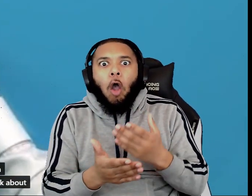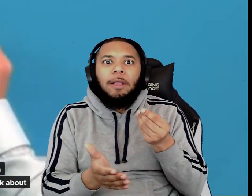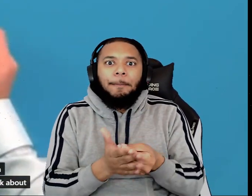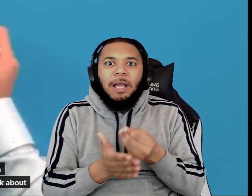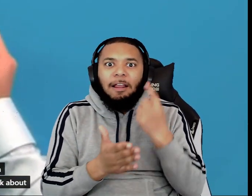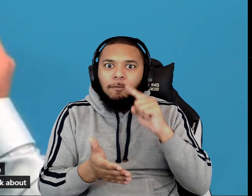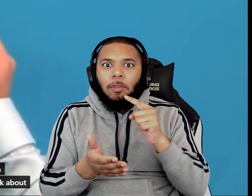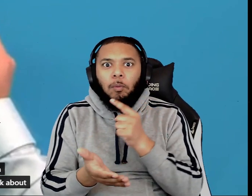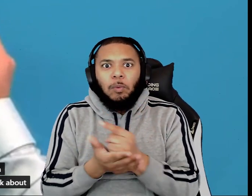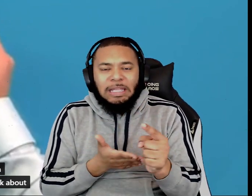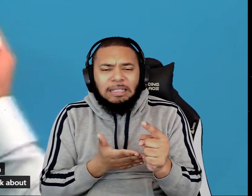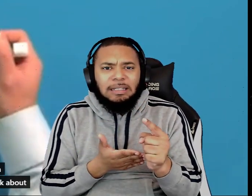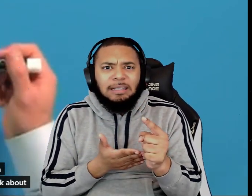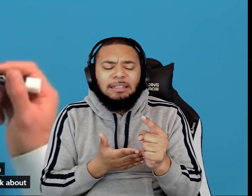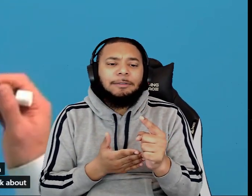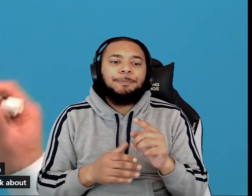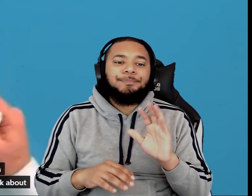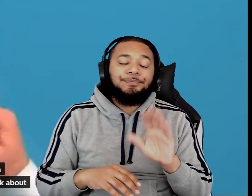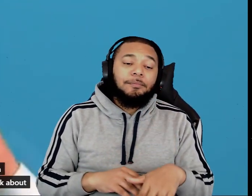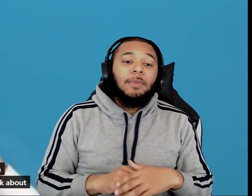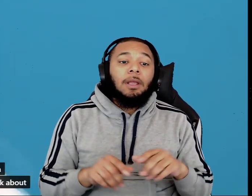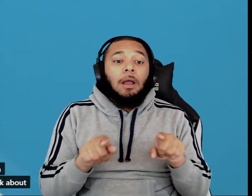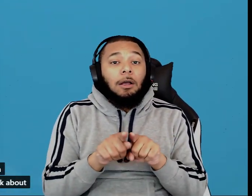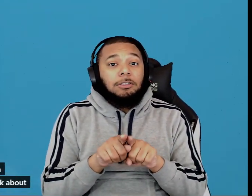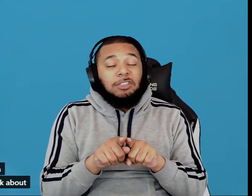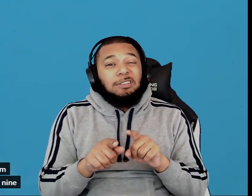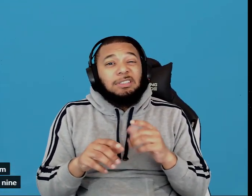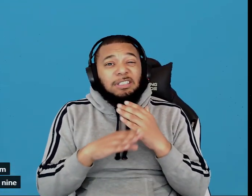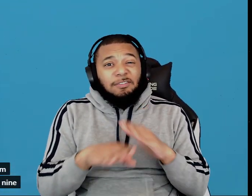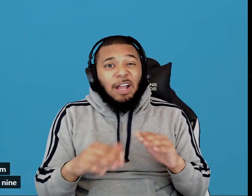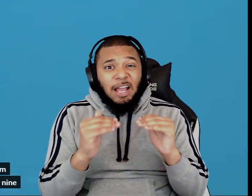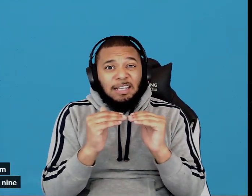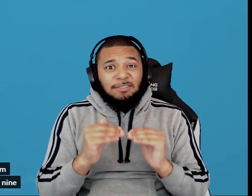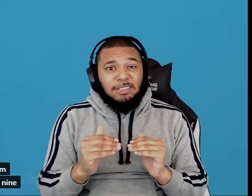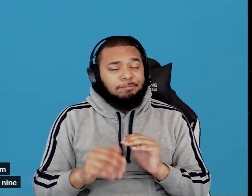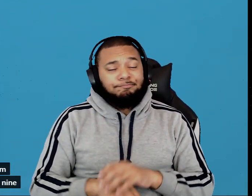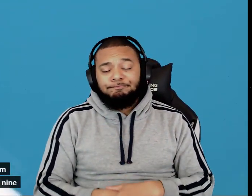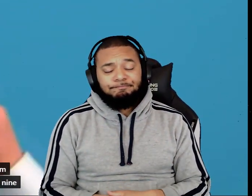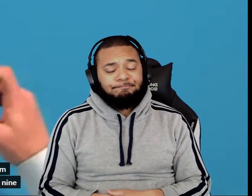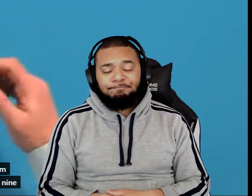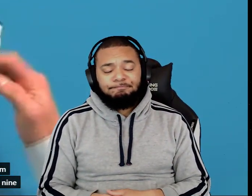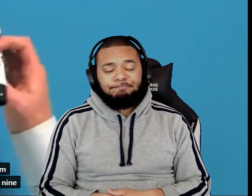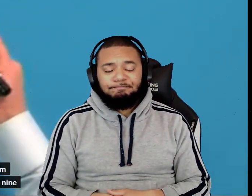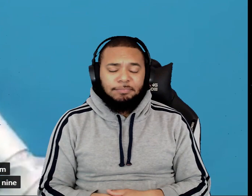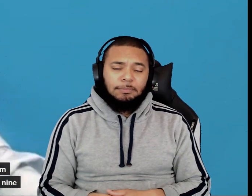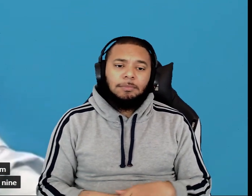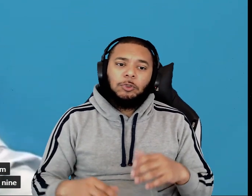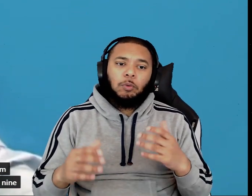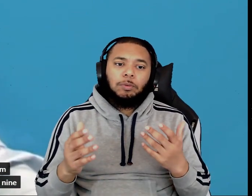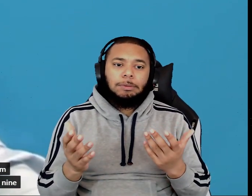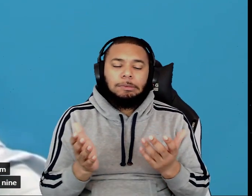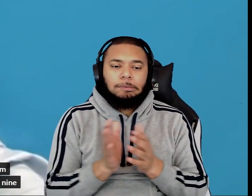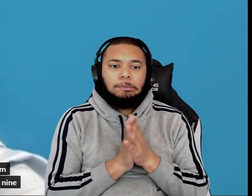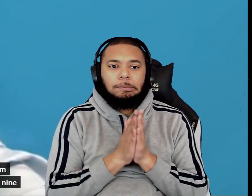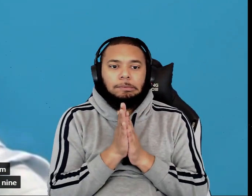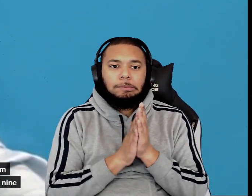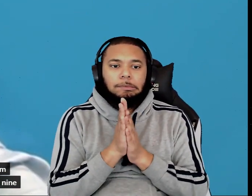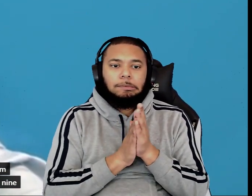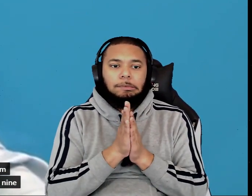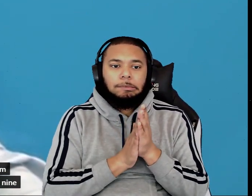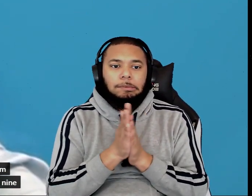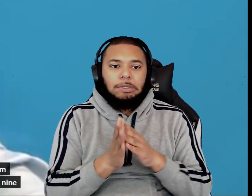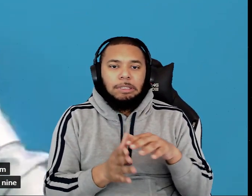is that this also doesn't go in cleanly, so we're going to have to think about this. Let's see, so